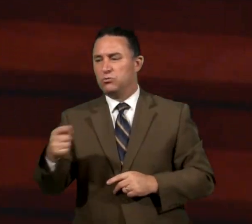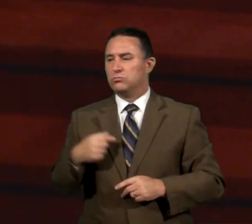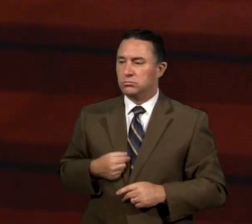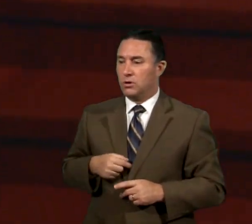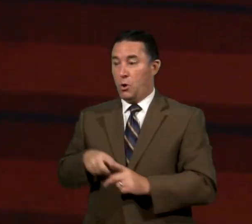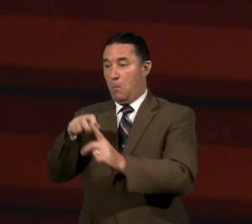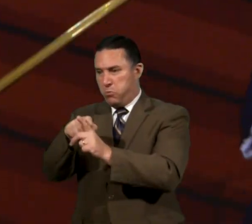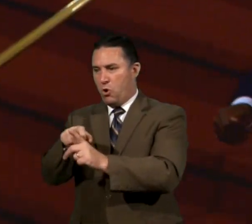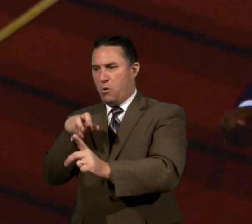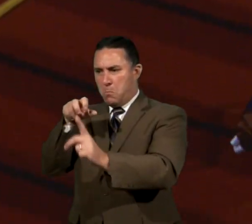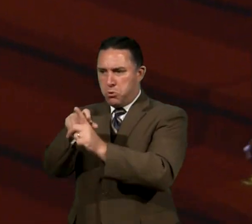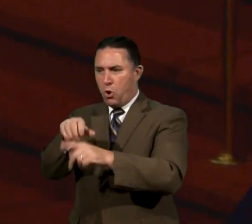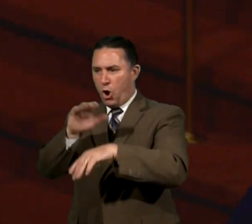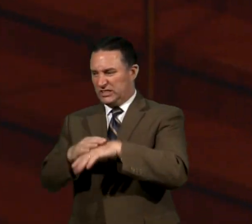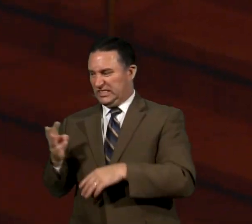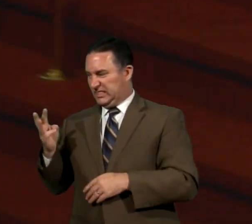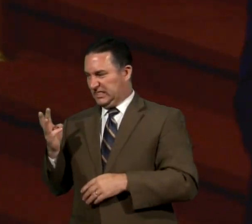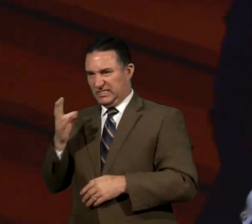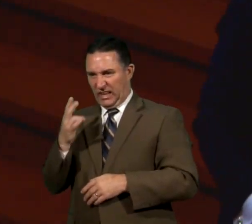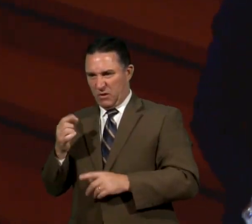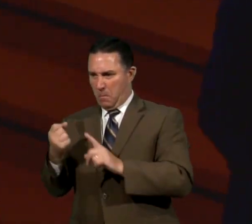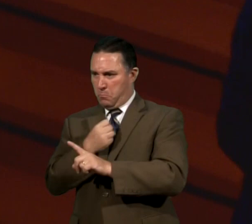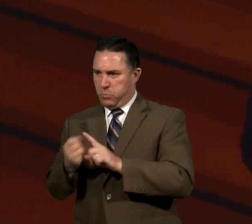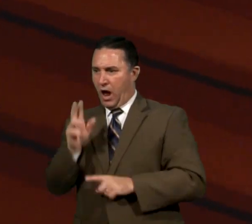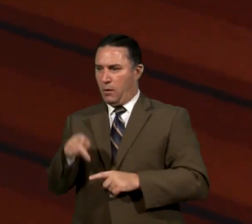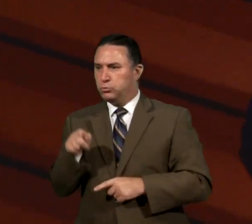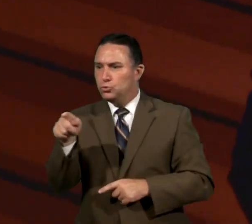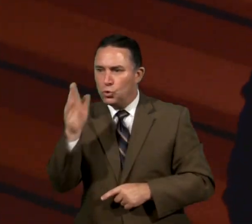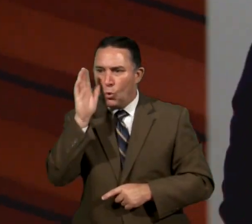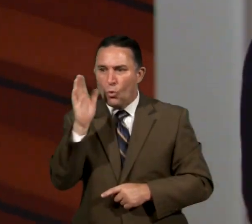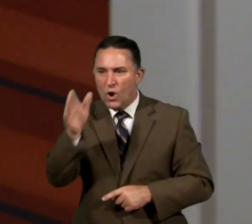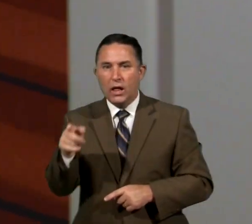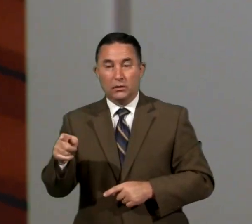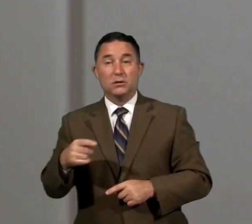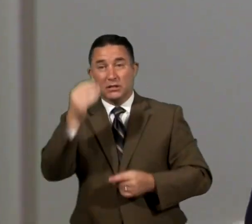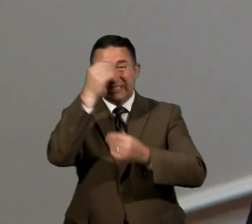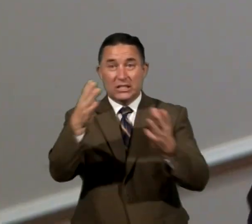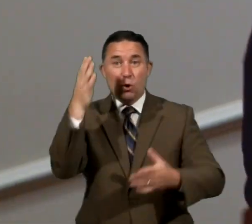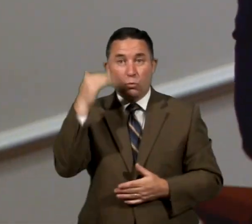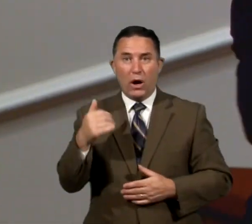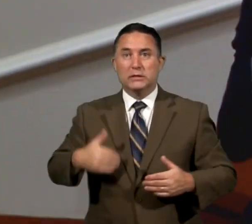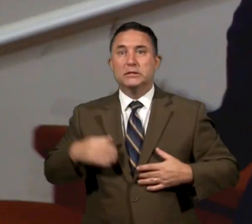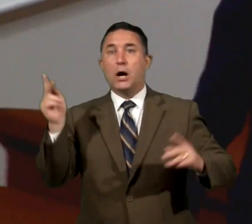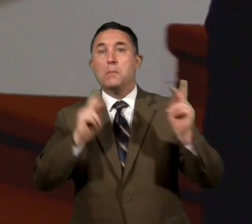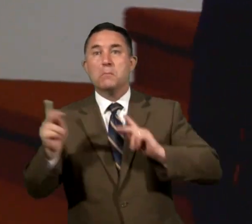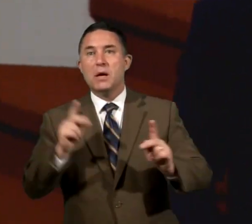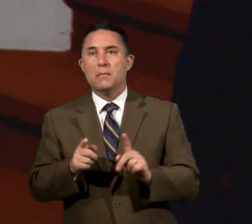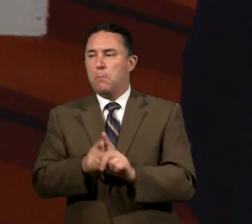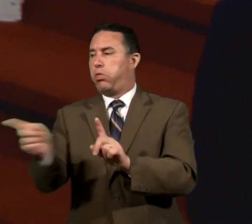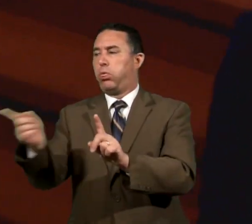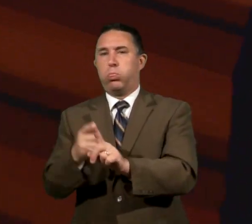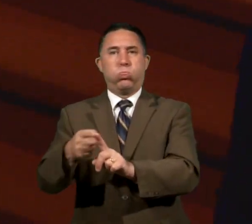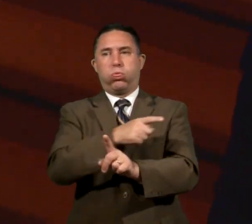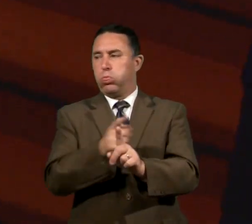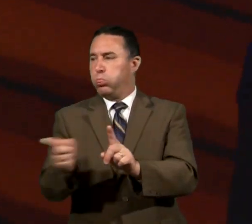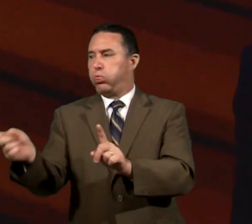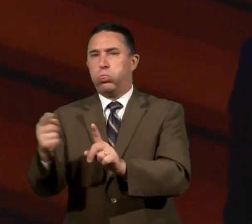jumping on you, we gonna jump, a 6-7 of us are gonna beat you up today. And I'll tell you why these young people fall away from